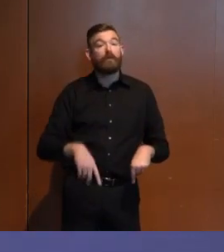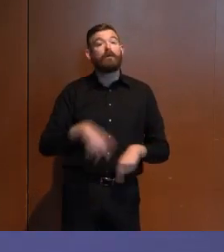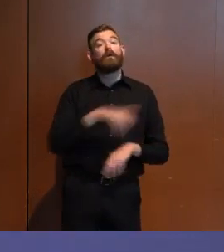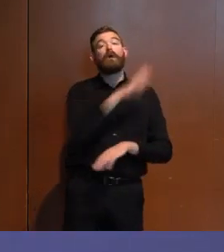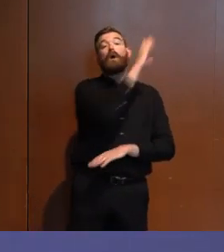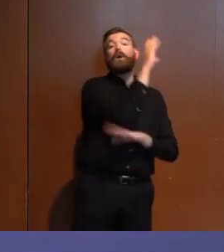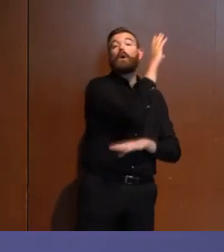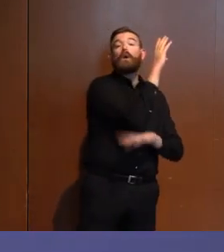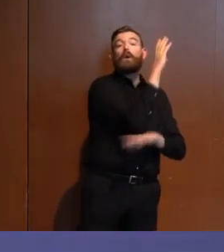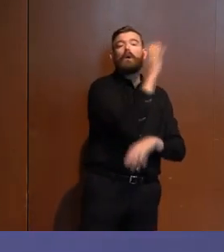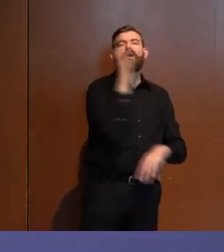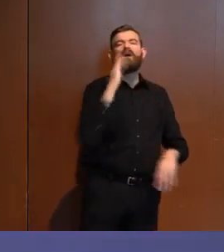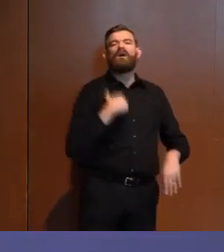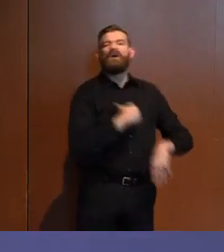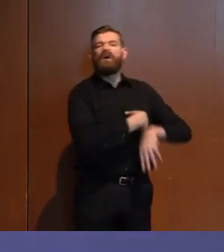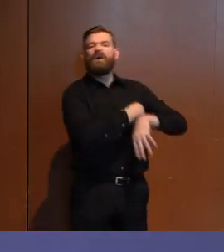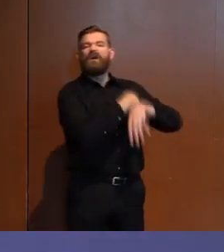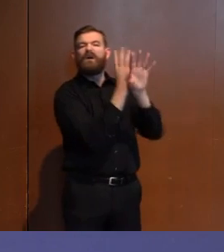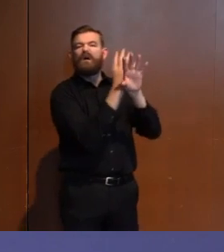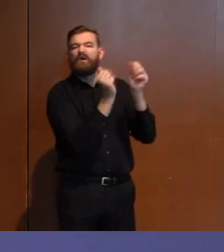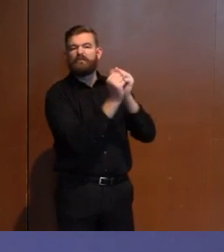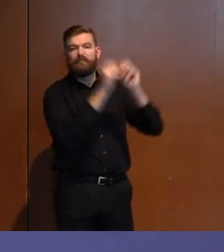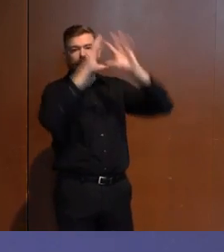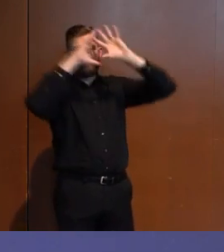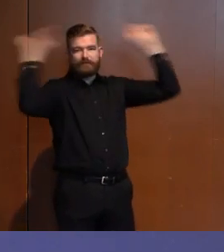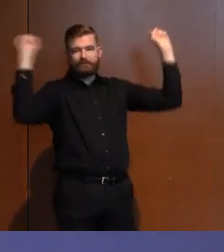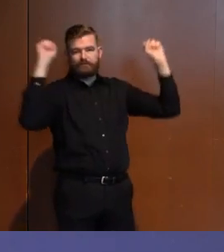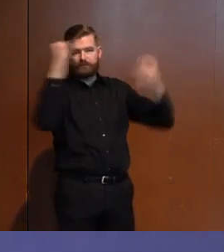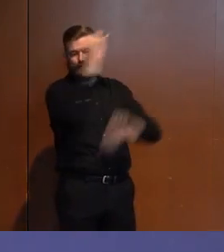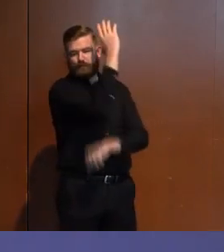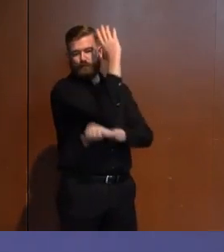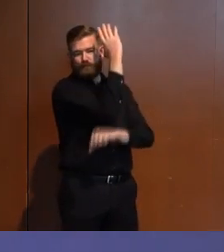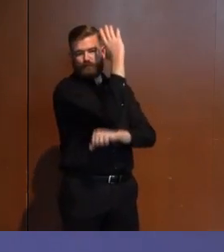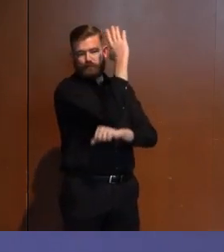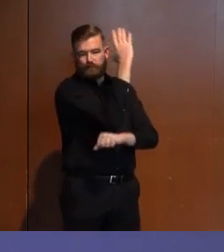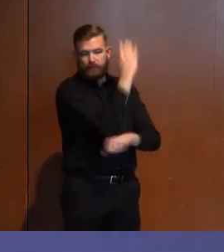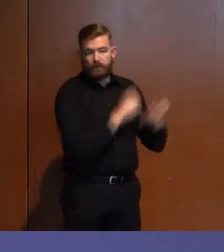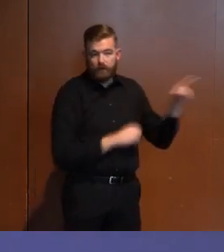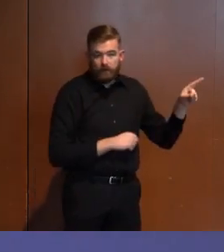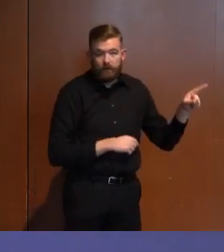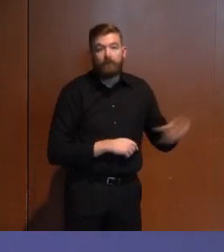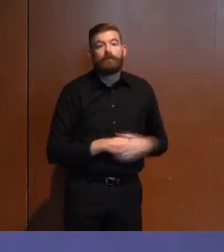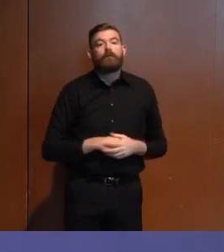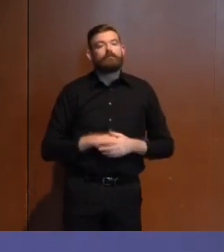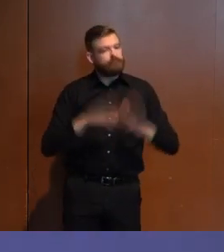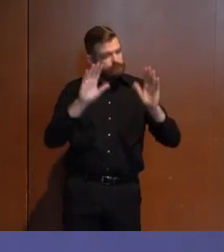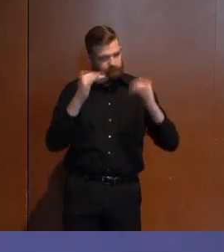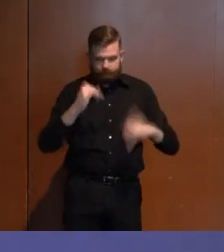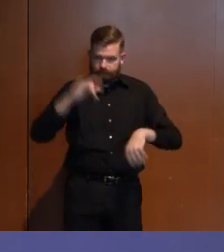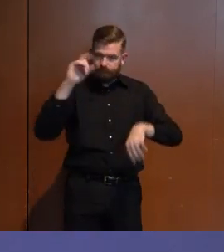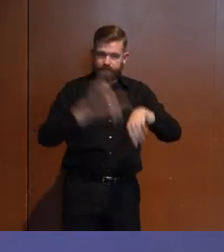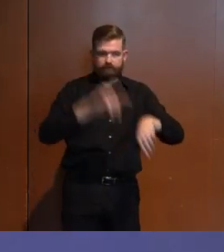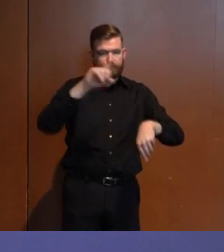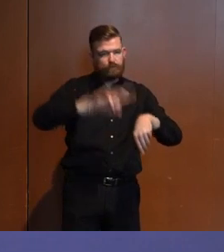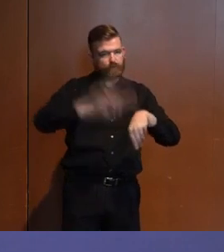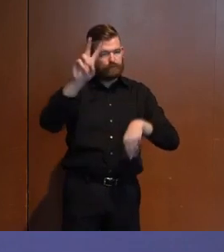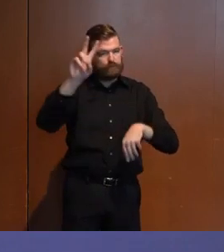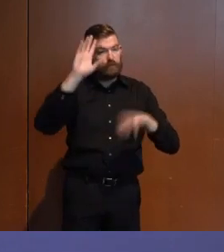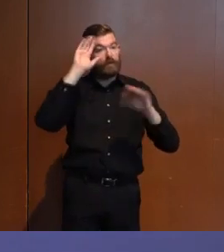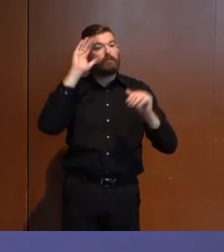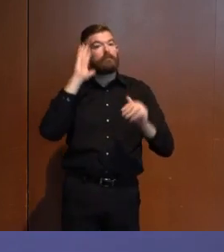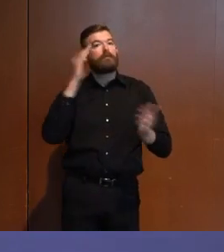were right on time, I'm proud to say. We will do our best tomorrow to be on time, subject to how long that runs. A